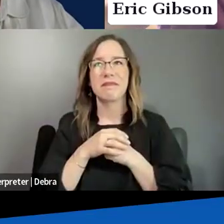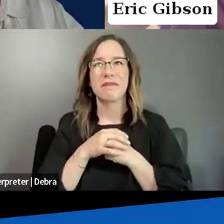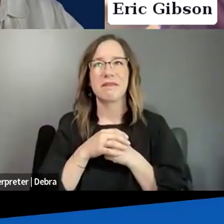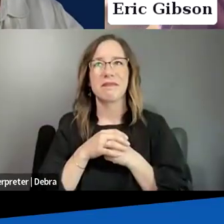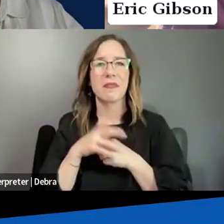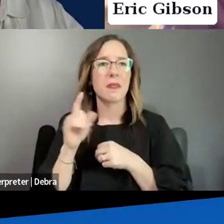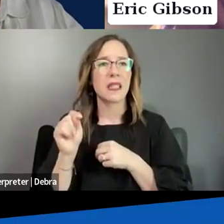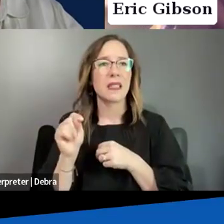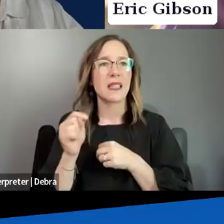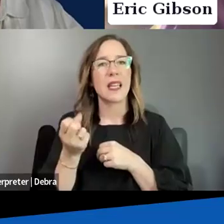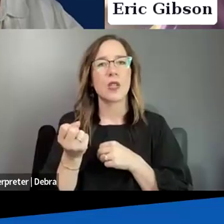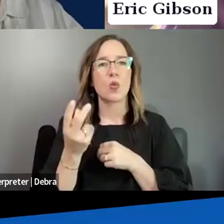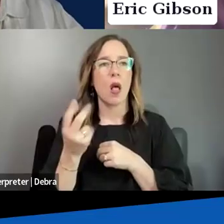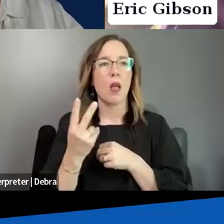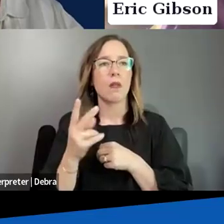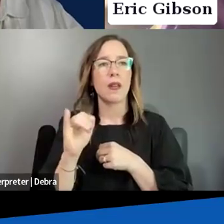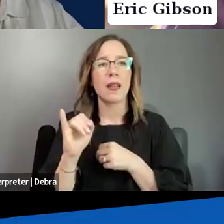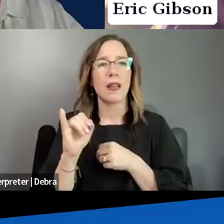incomplete.